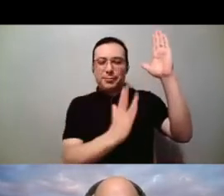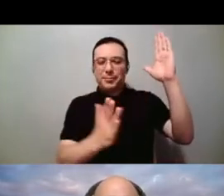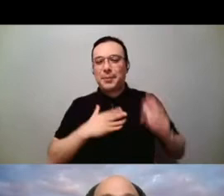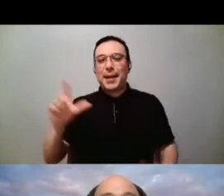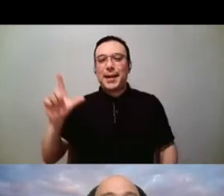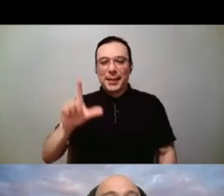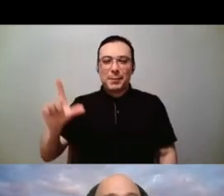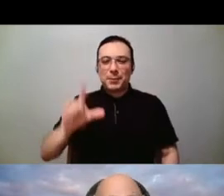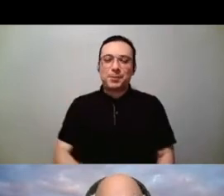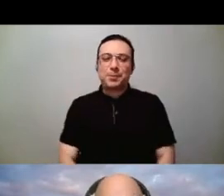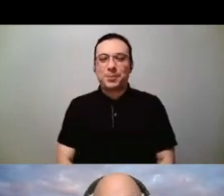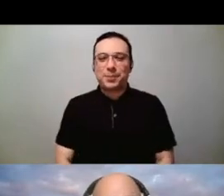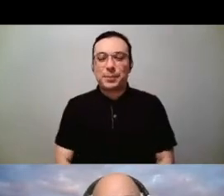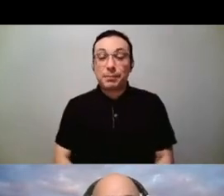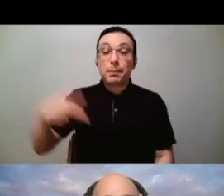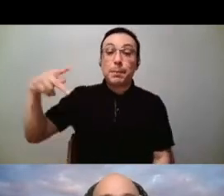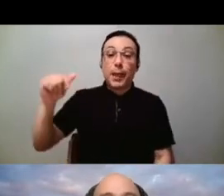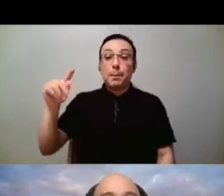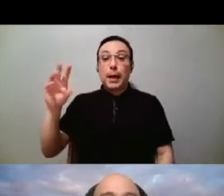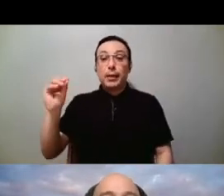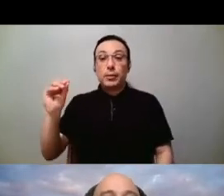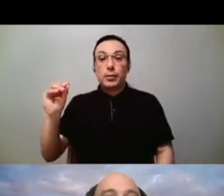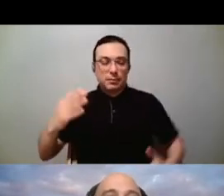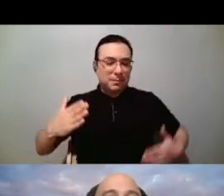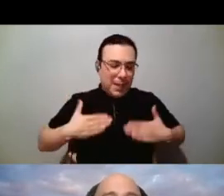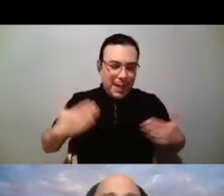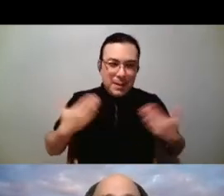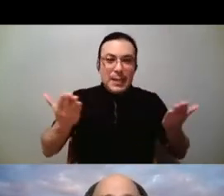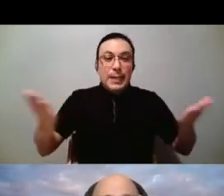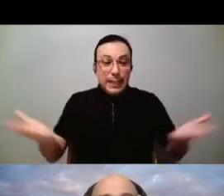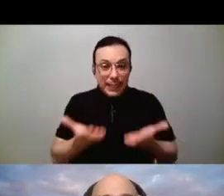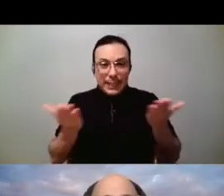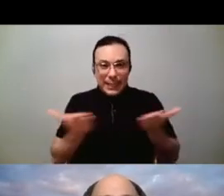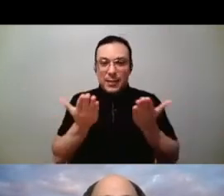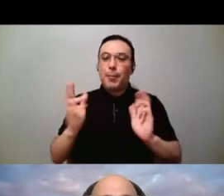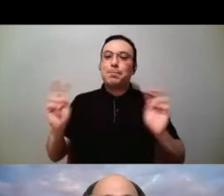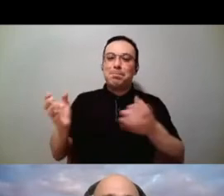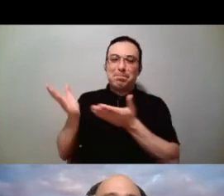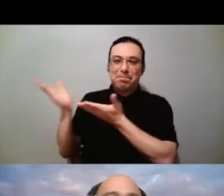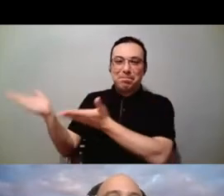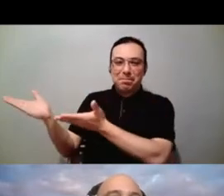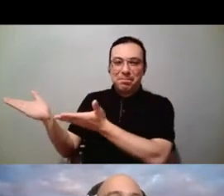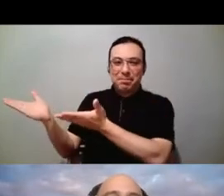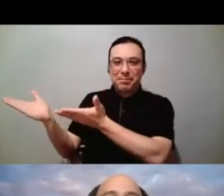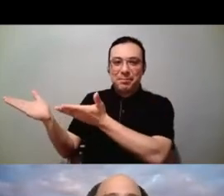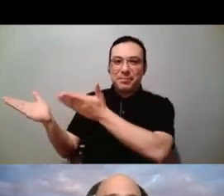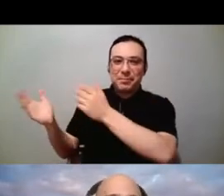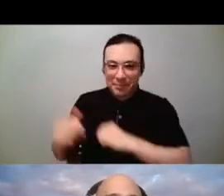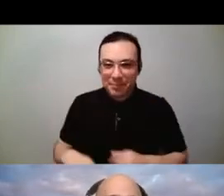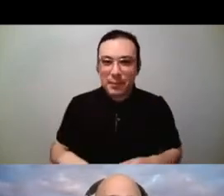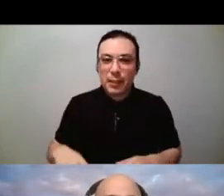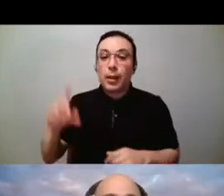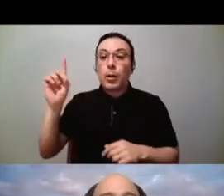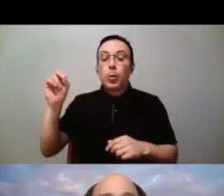It's an honor to be here with you and to share the work of What Would an HIV Doula Do?, which is our collective of dozens of